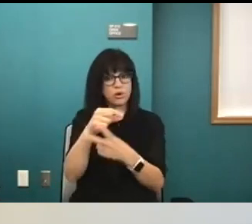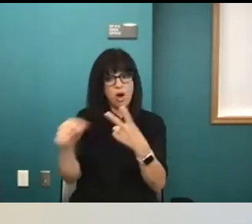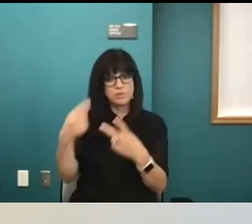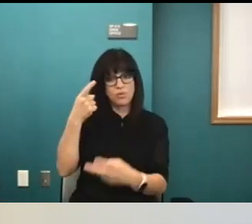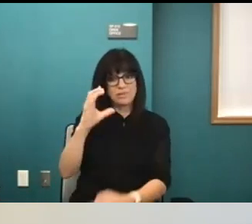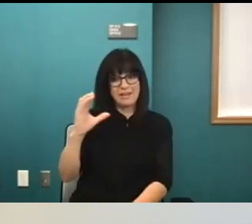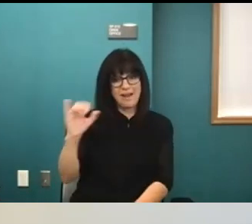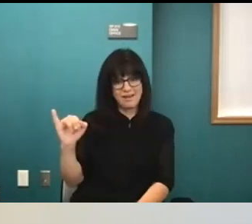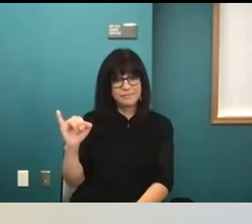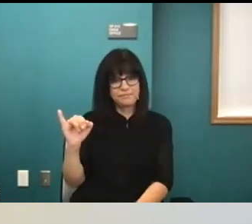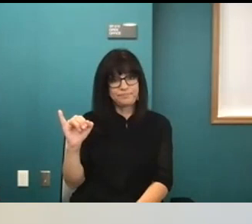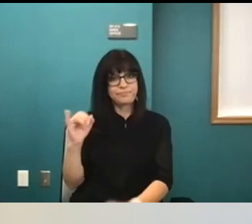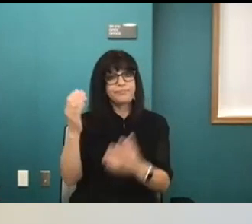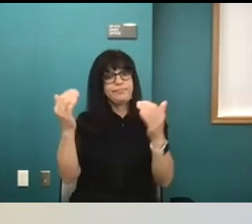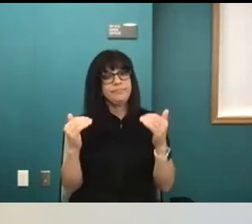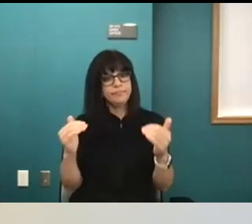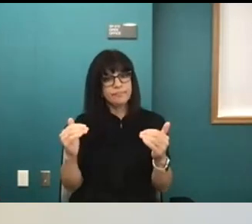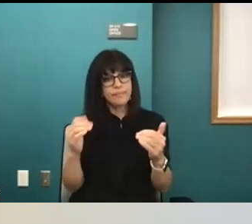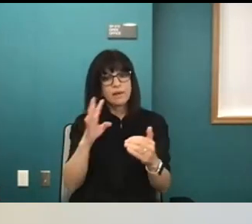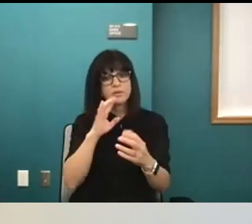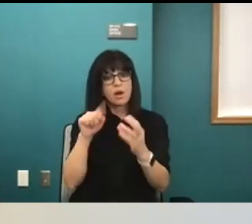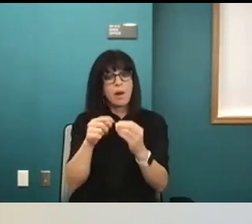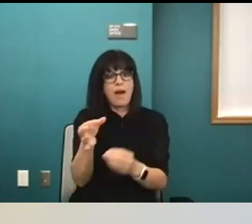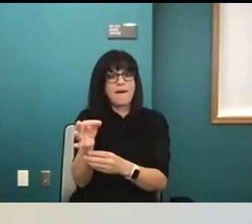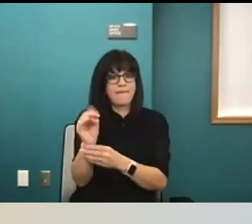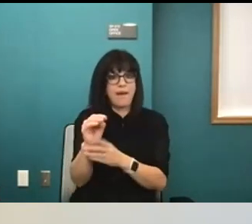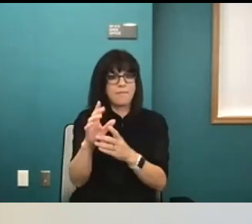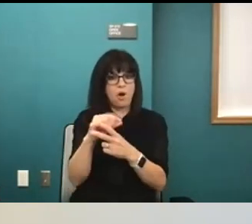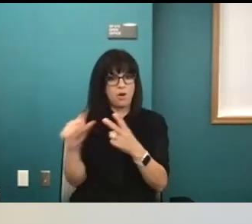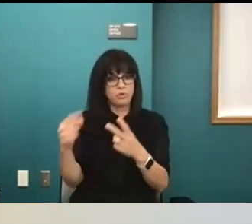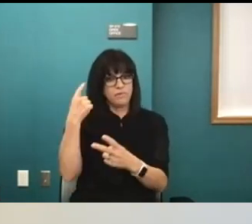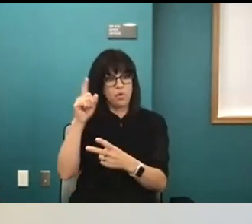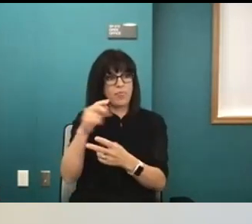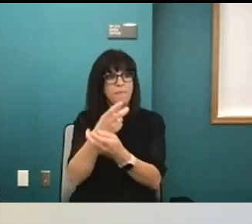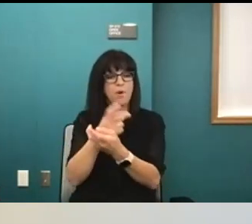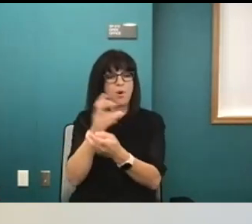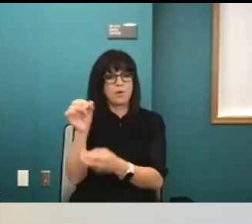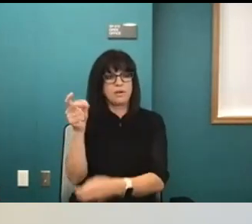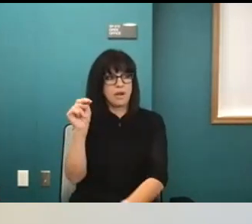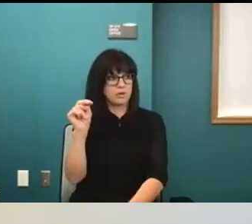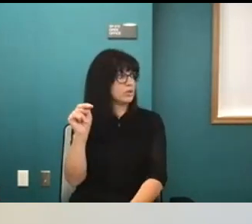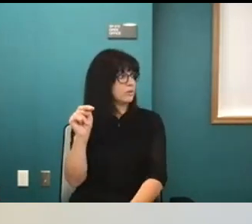of things. And then we'll talk about the FM options for the bone conduction side of things next. Go ahead.